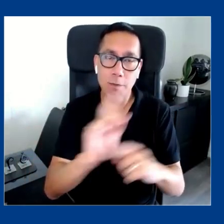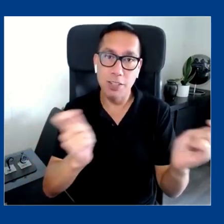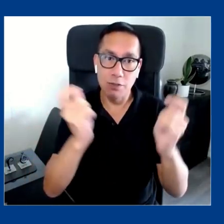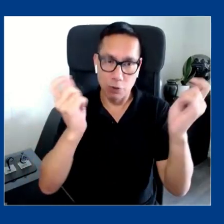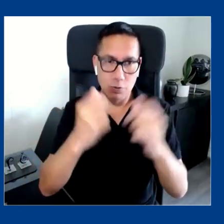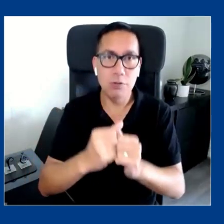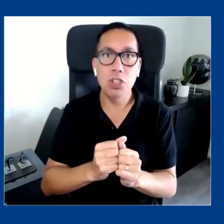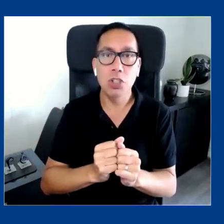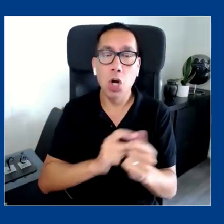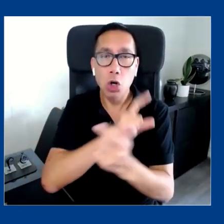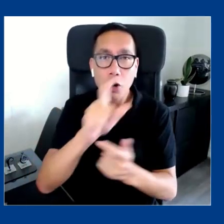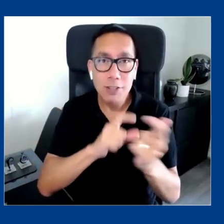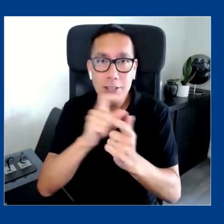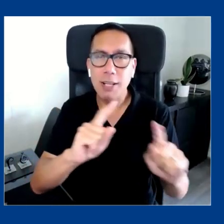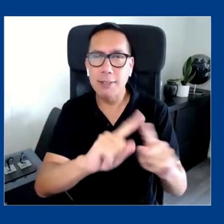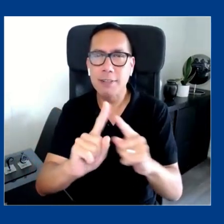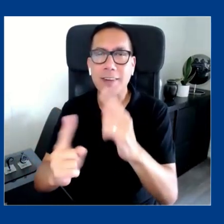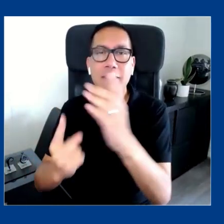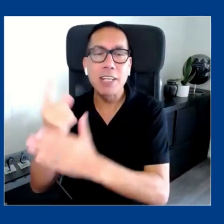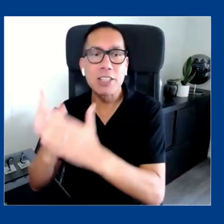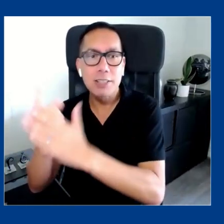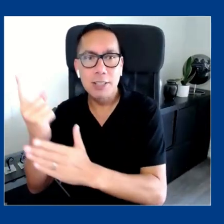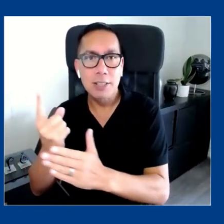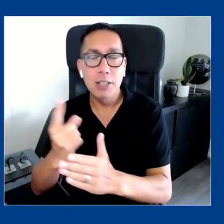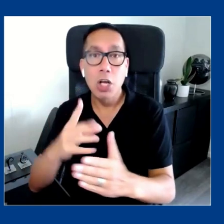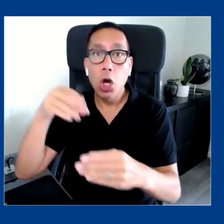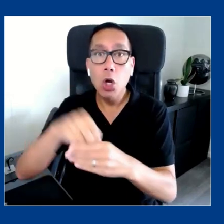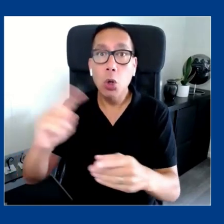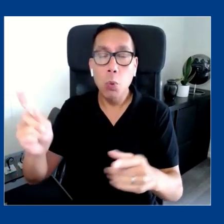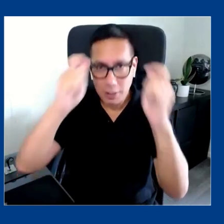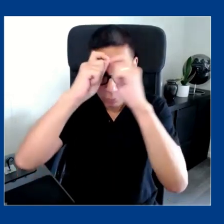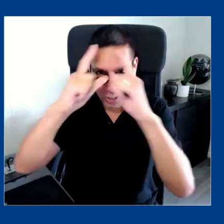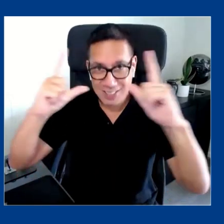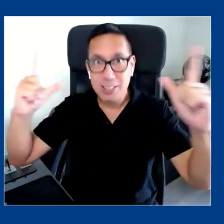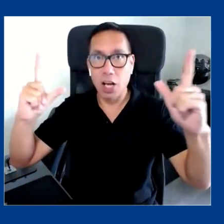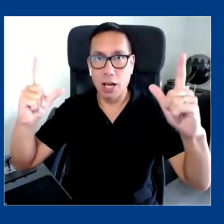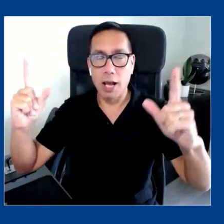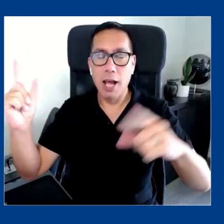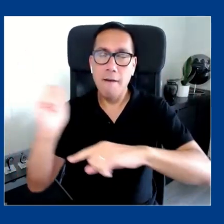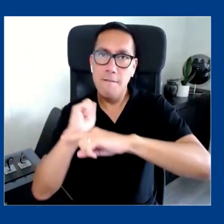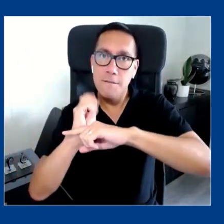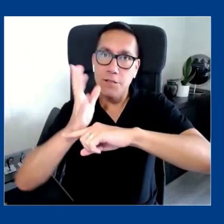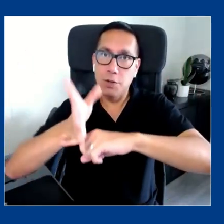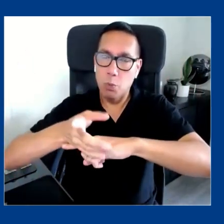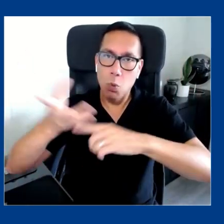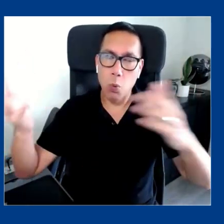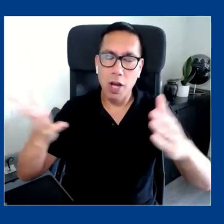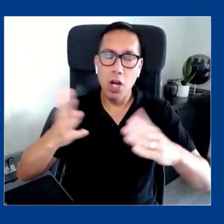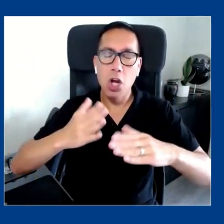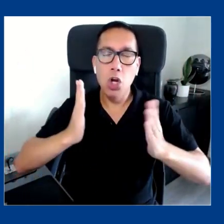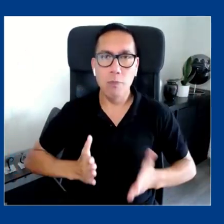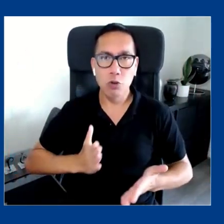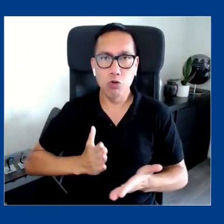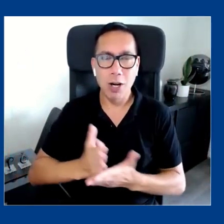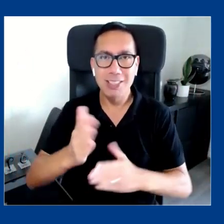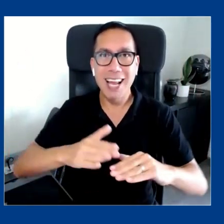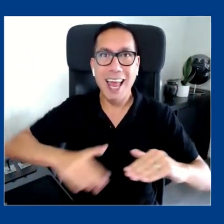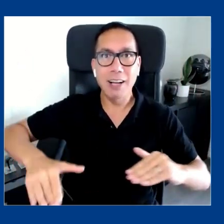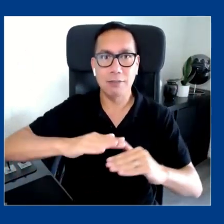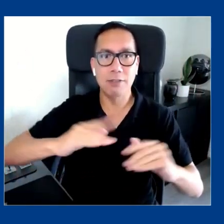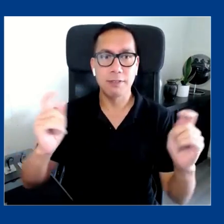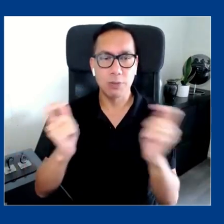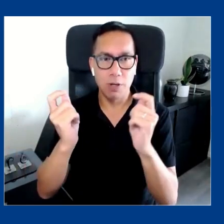has included screenings in Timor-Leste at a Human Rights and Land Film Festival, a recent screening at the Bali